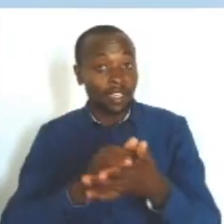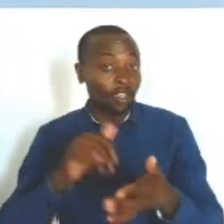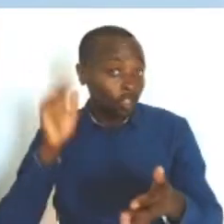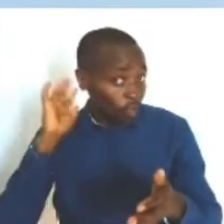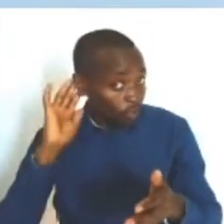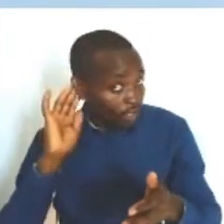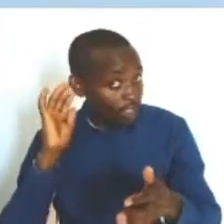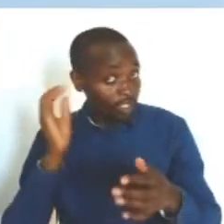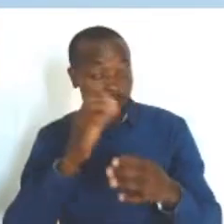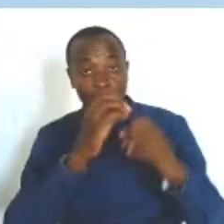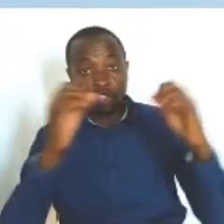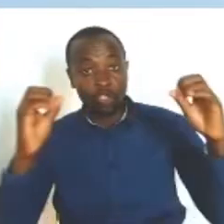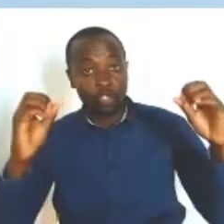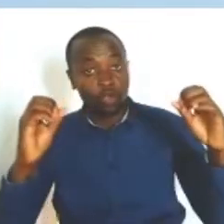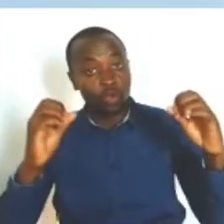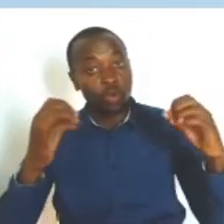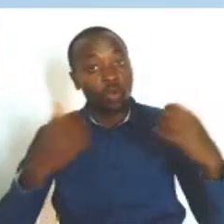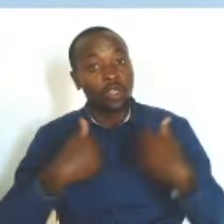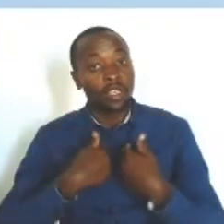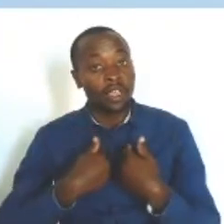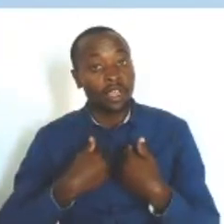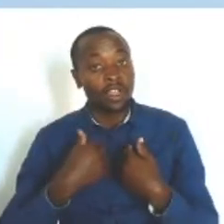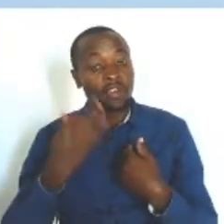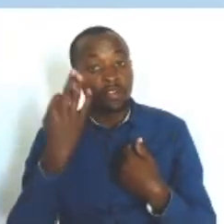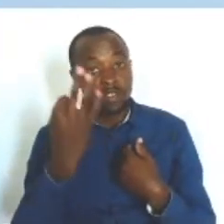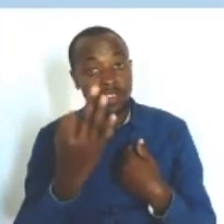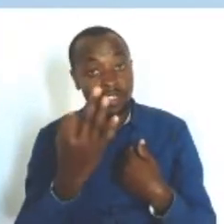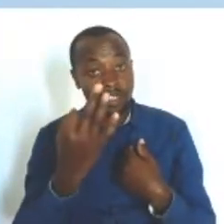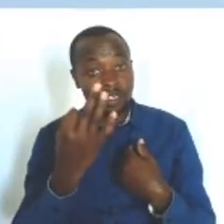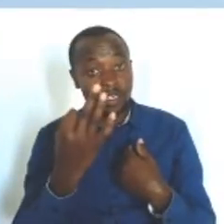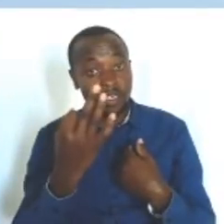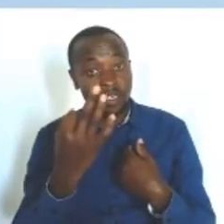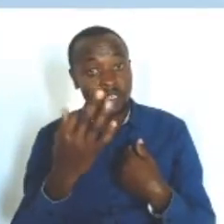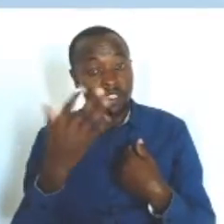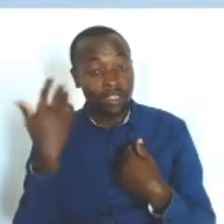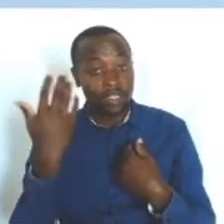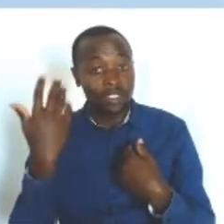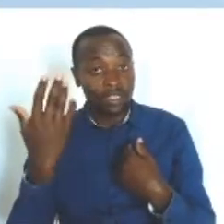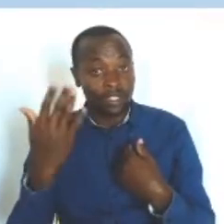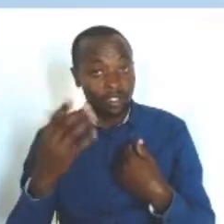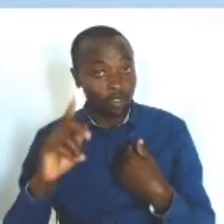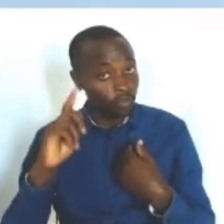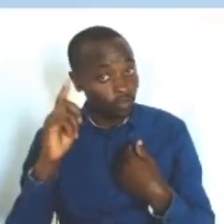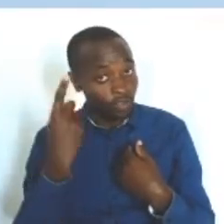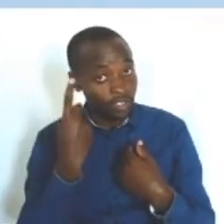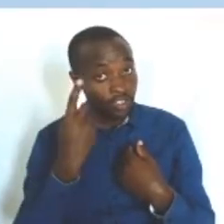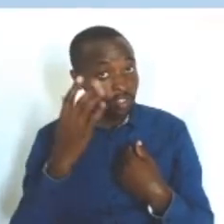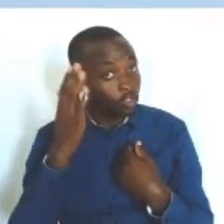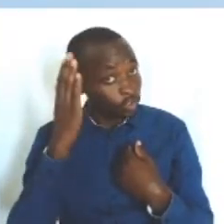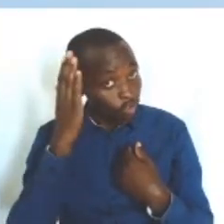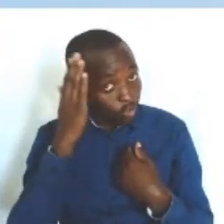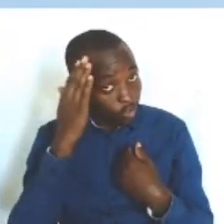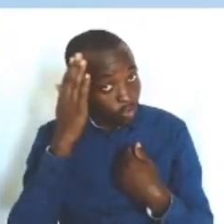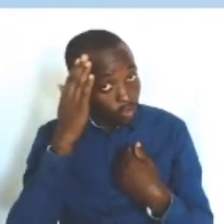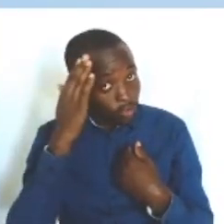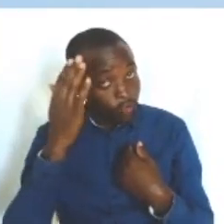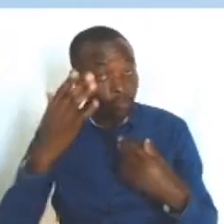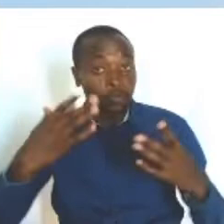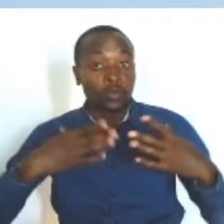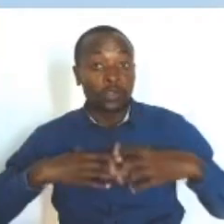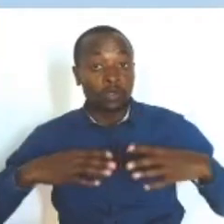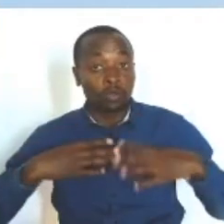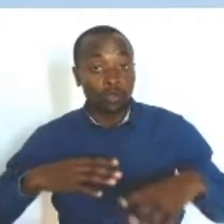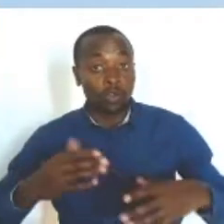main things to disobey God. The first thing is knowledge. When people acquire